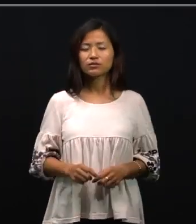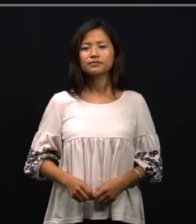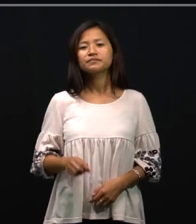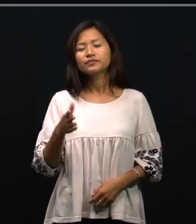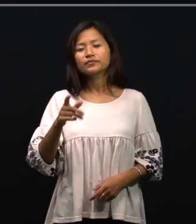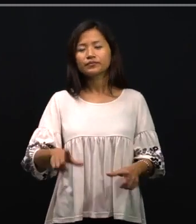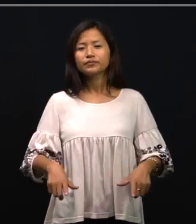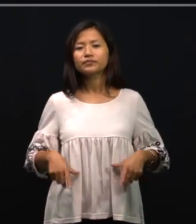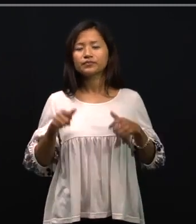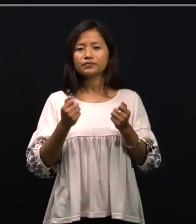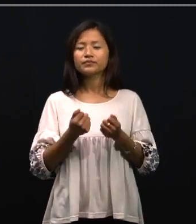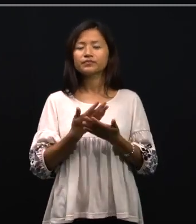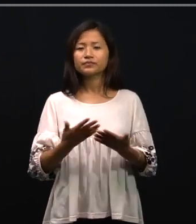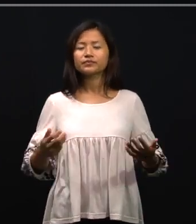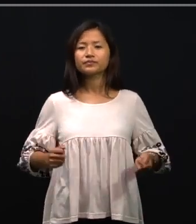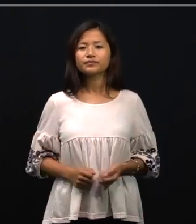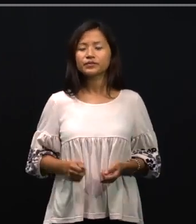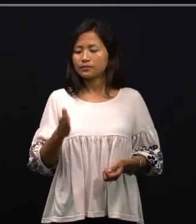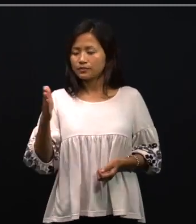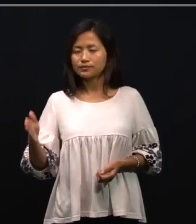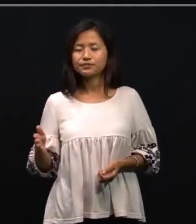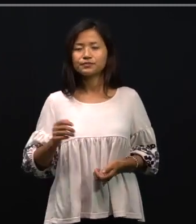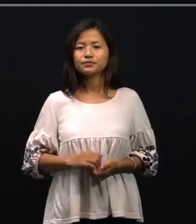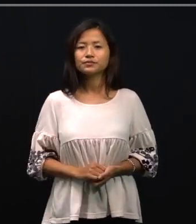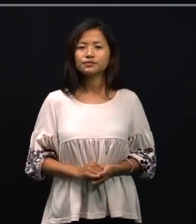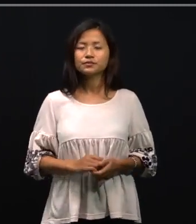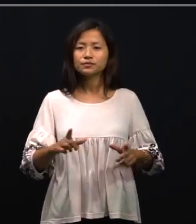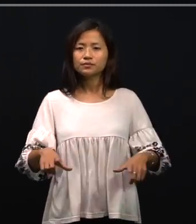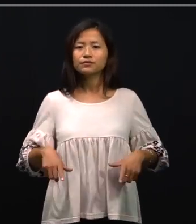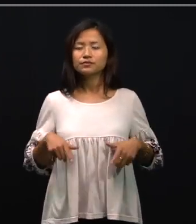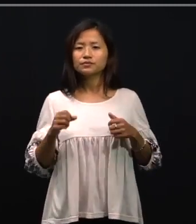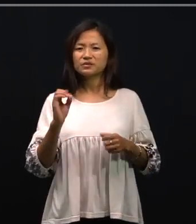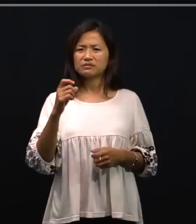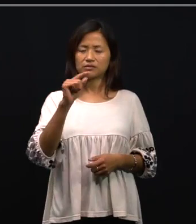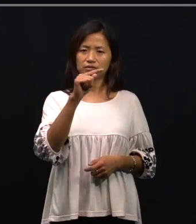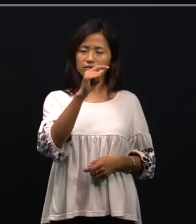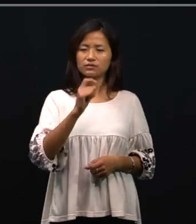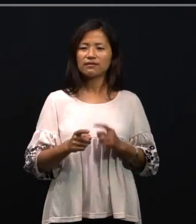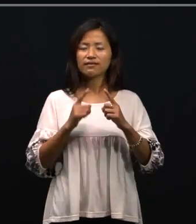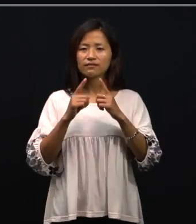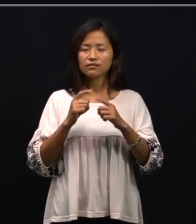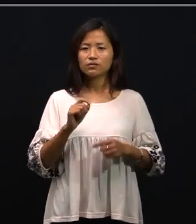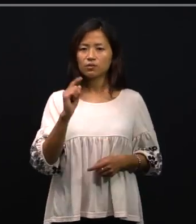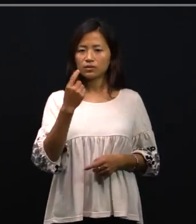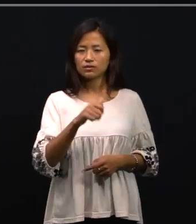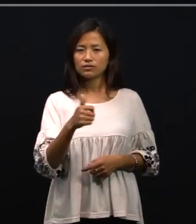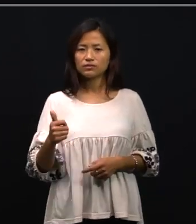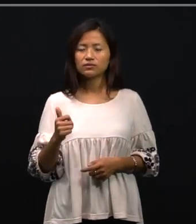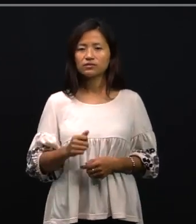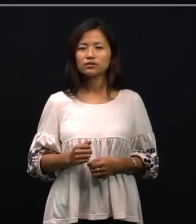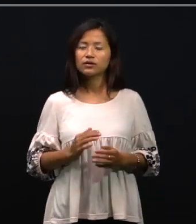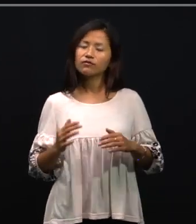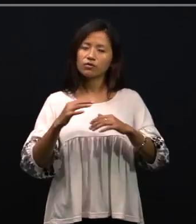So besides this, as I've said, living organisms, they can interact among themselves, and they also can